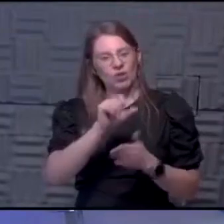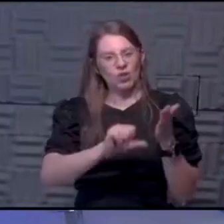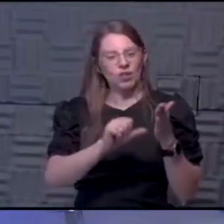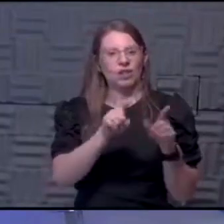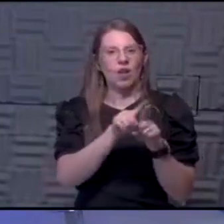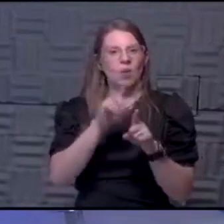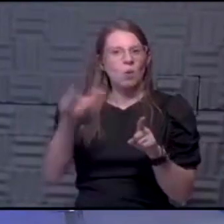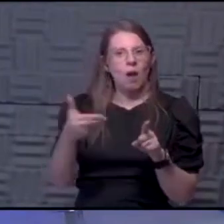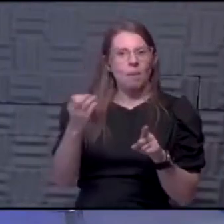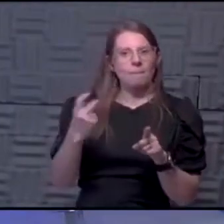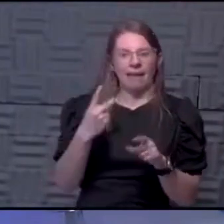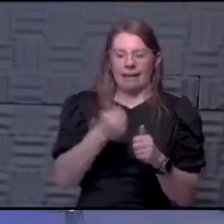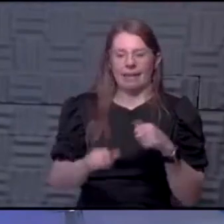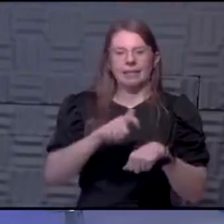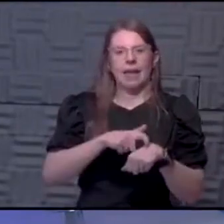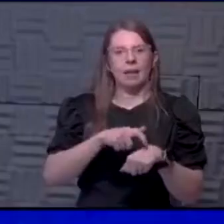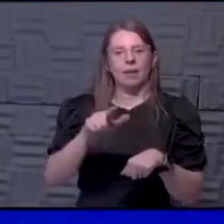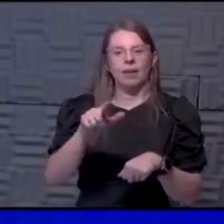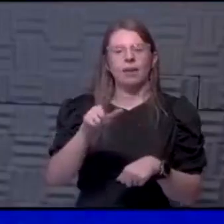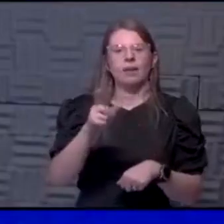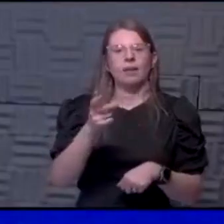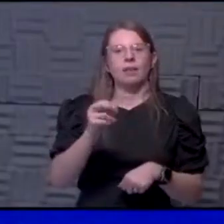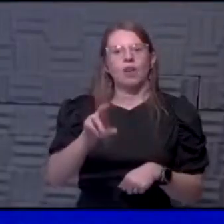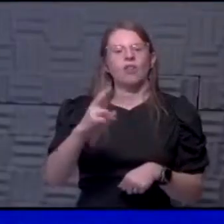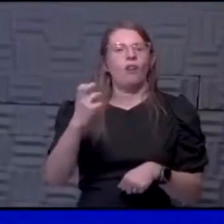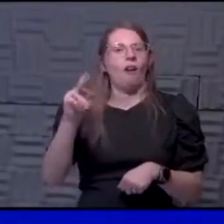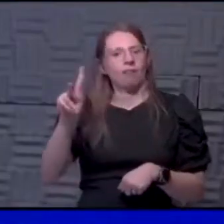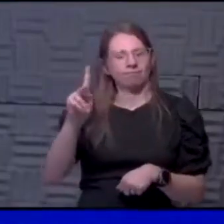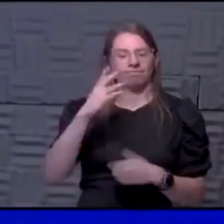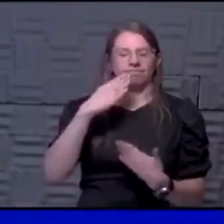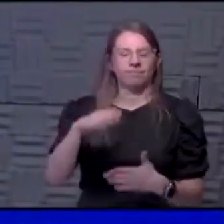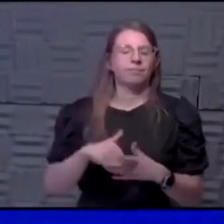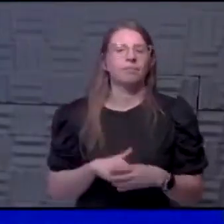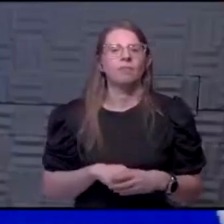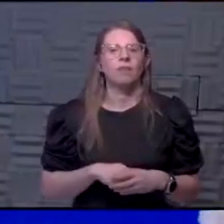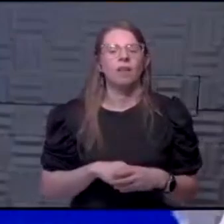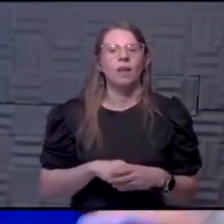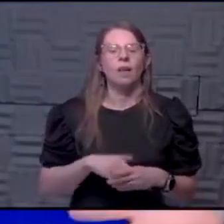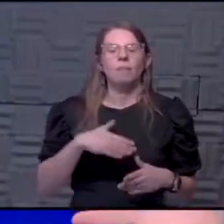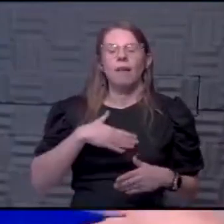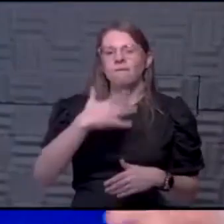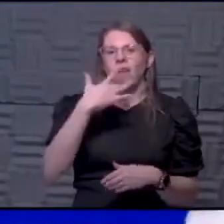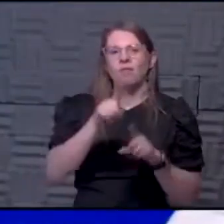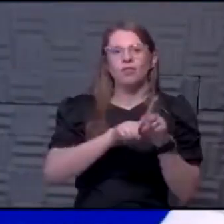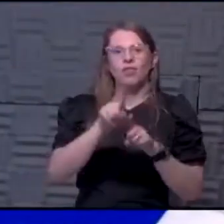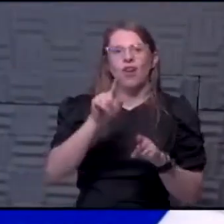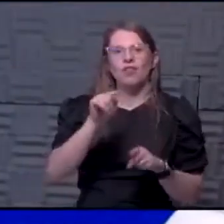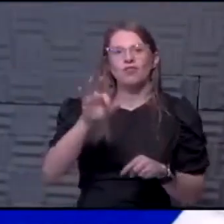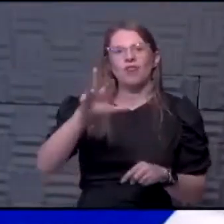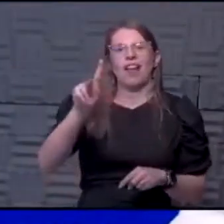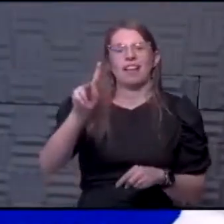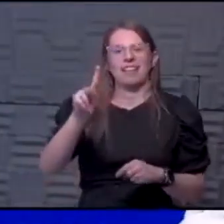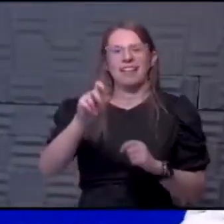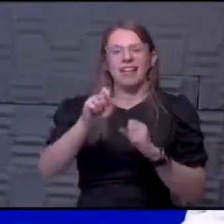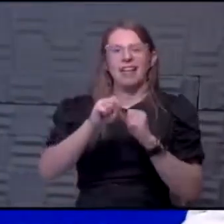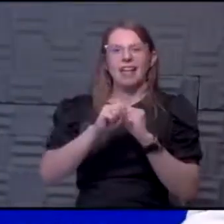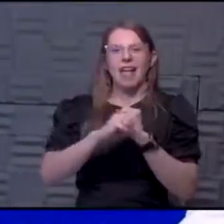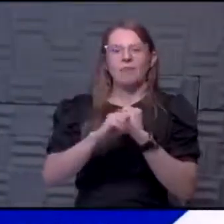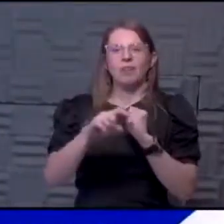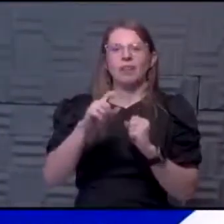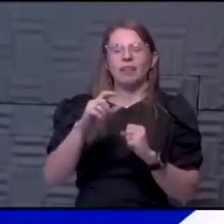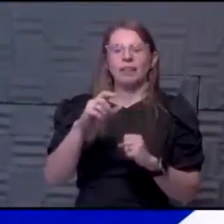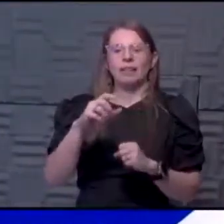welcome back anytime, and of course, Doc Hawk. Hey, listen, one of my favorite Star Trek episodes ends with a